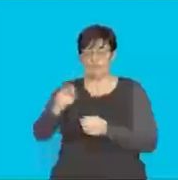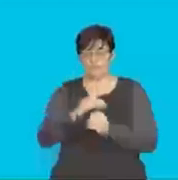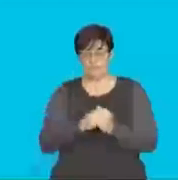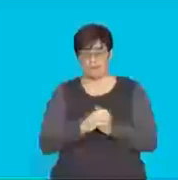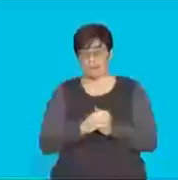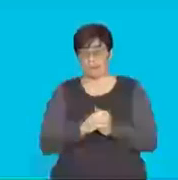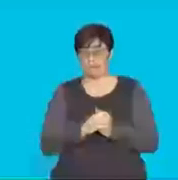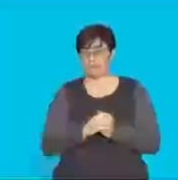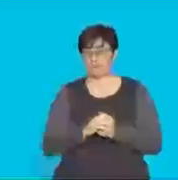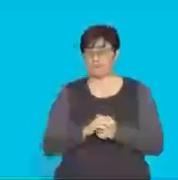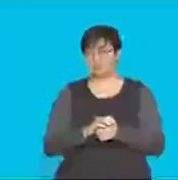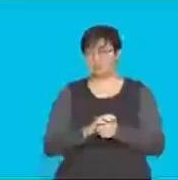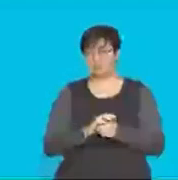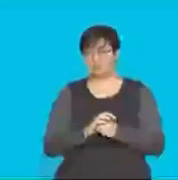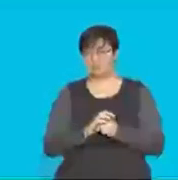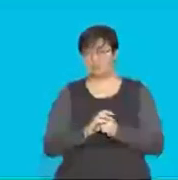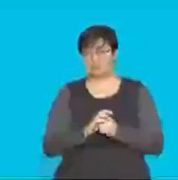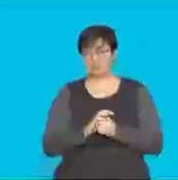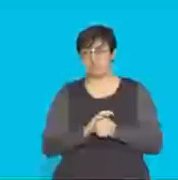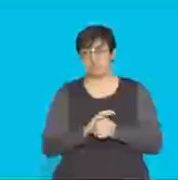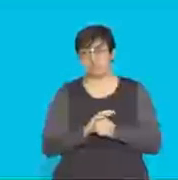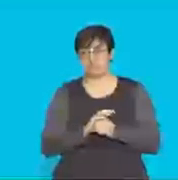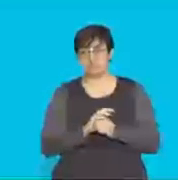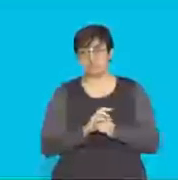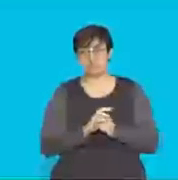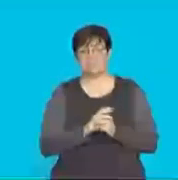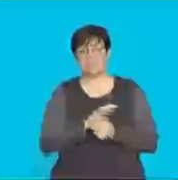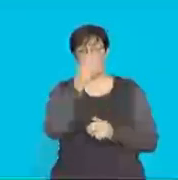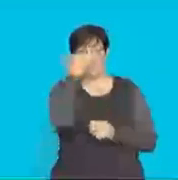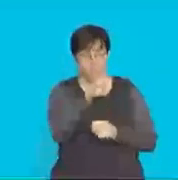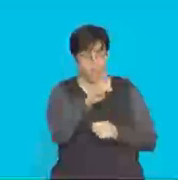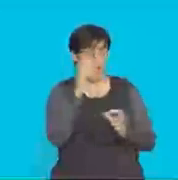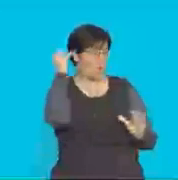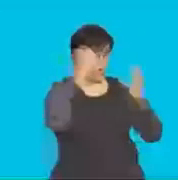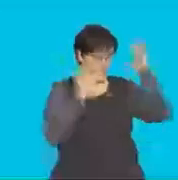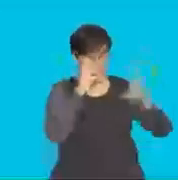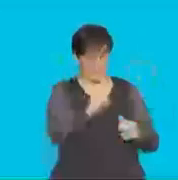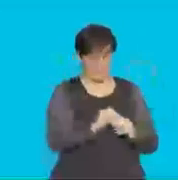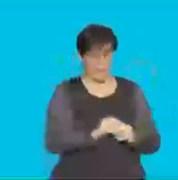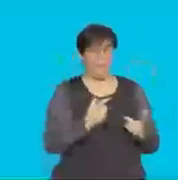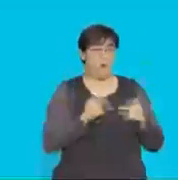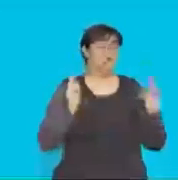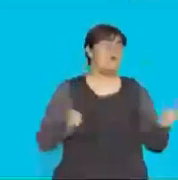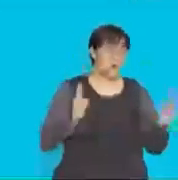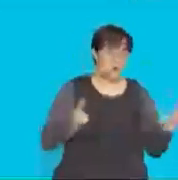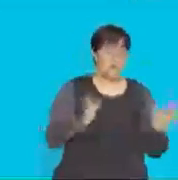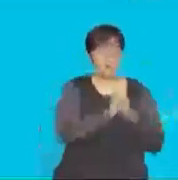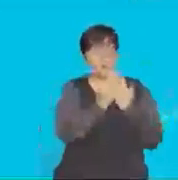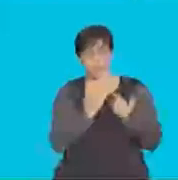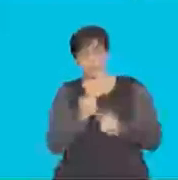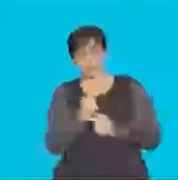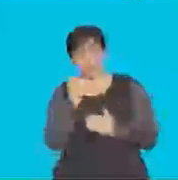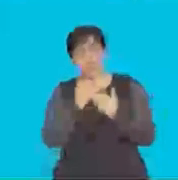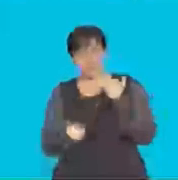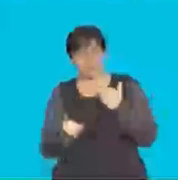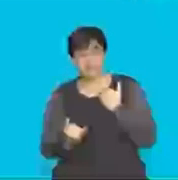going to very quickly do that and illustrate that for you. Guys, I know that this is confusing you because conventionally in textbooks,